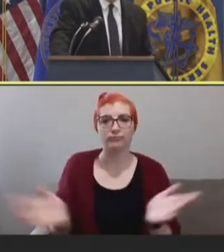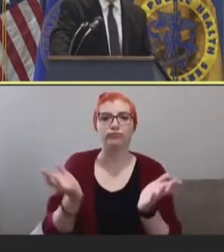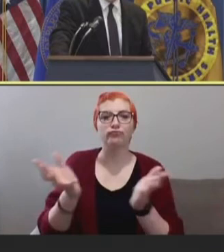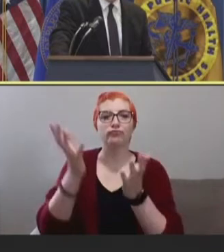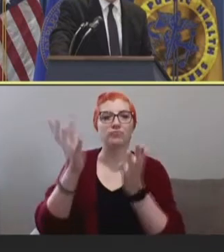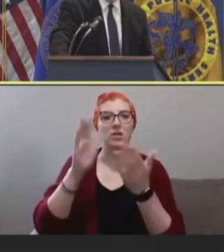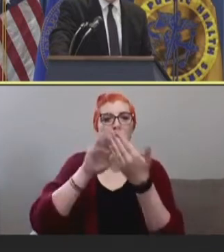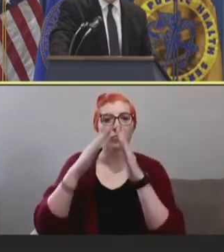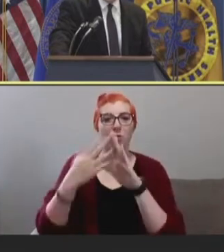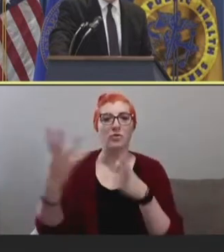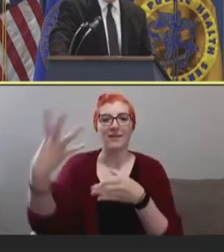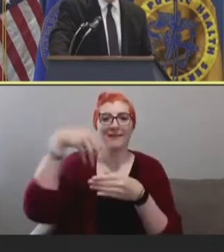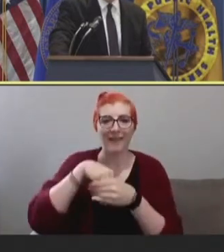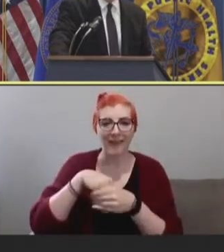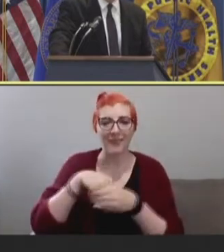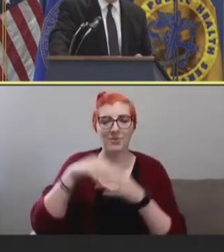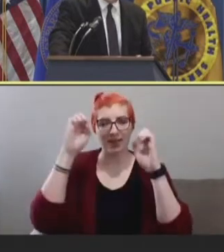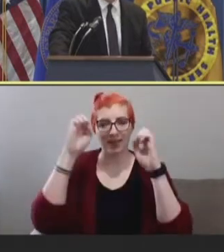and education.